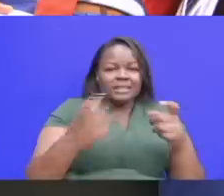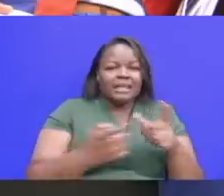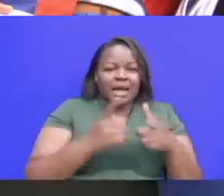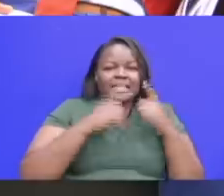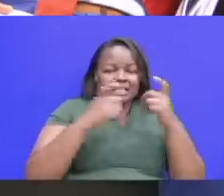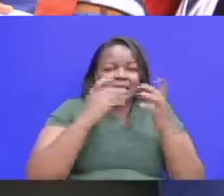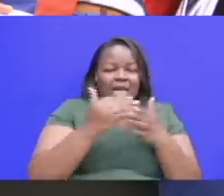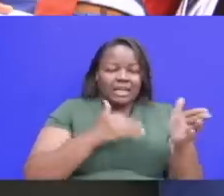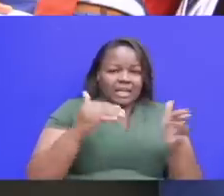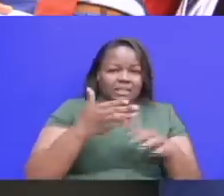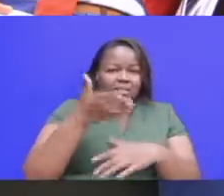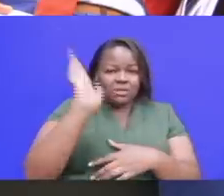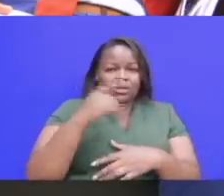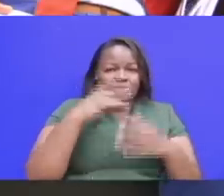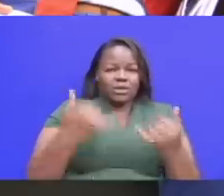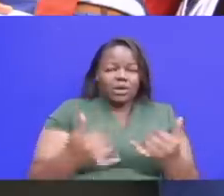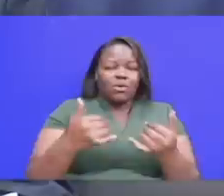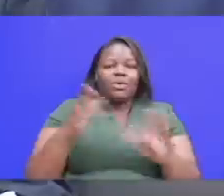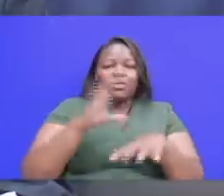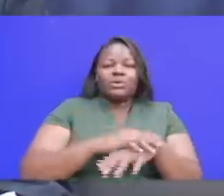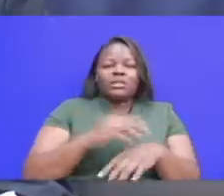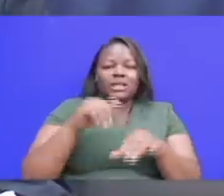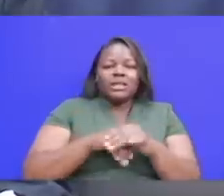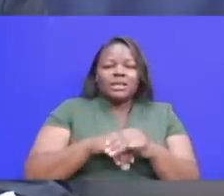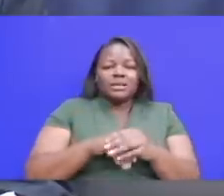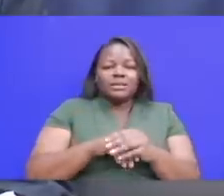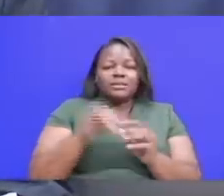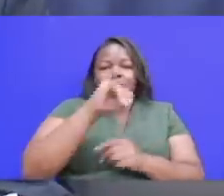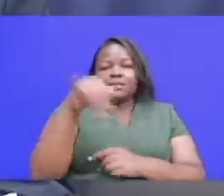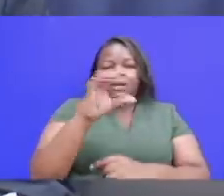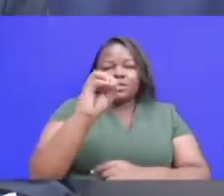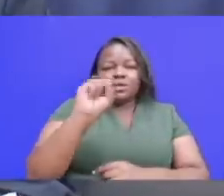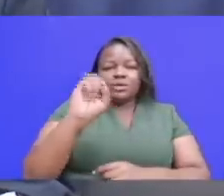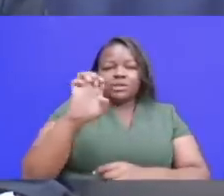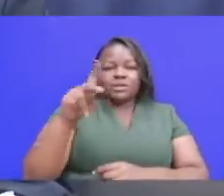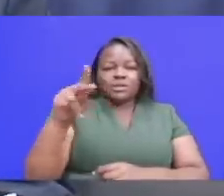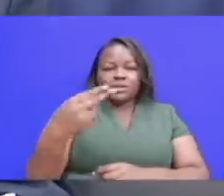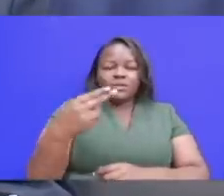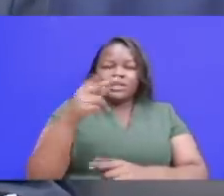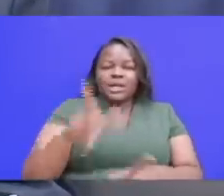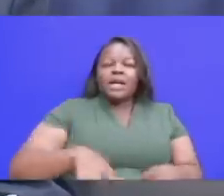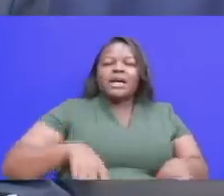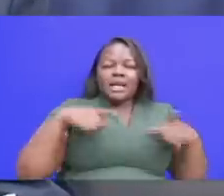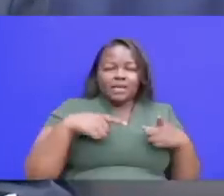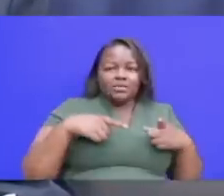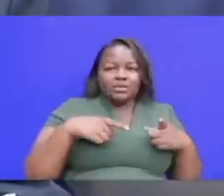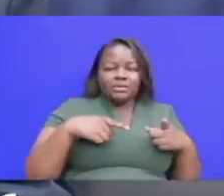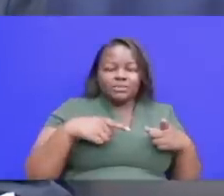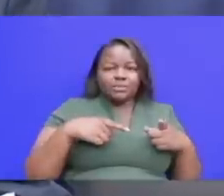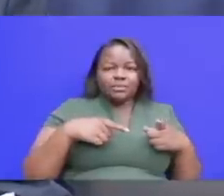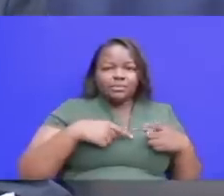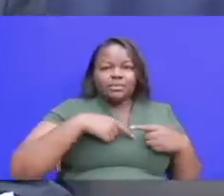God? Mm. You find the driving force in Joseph's life mm-hmm. was not